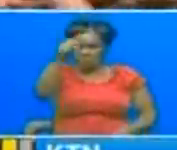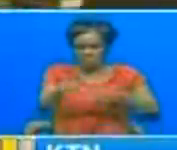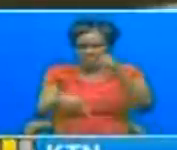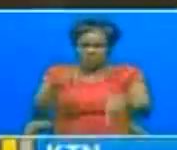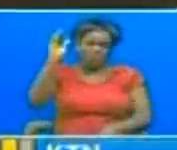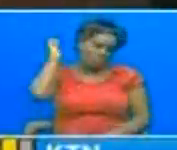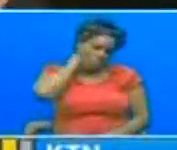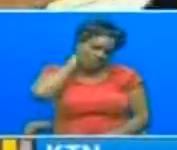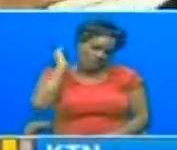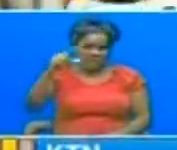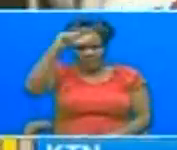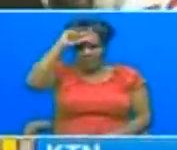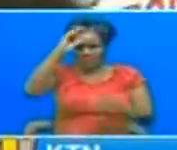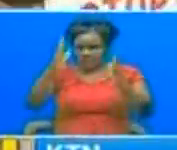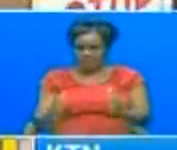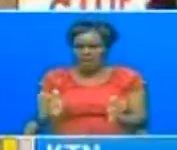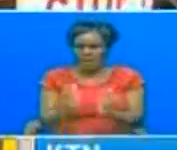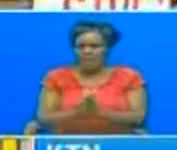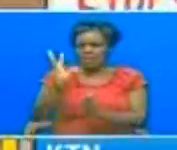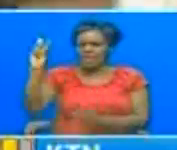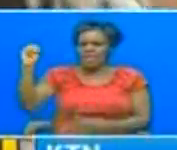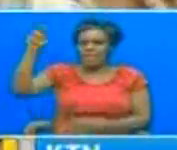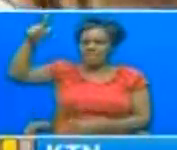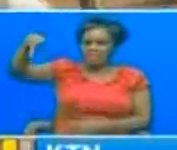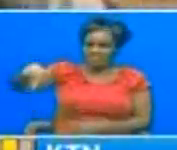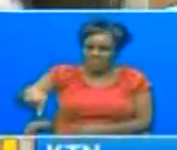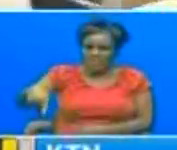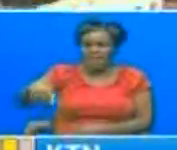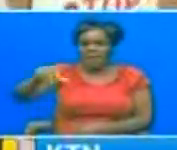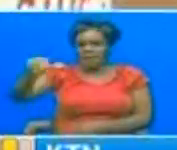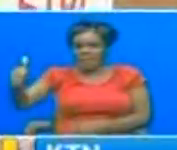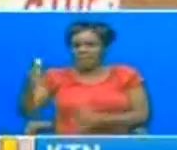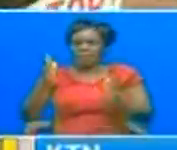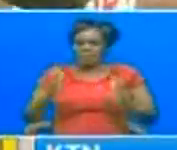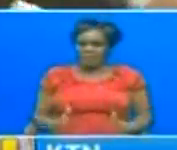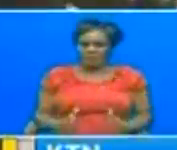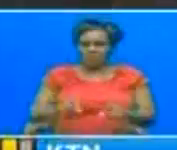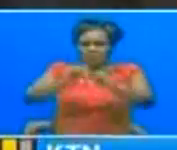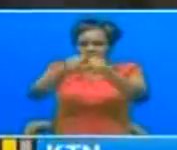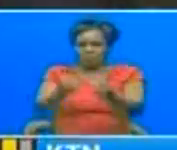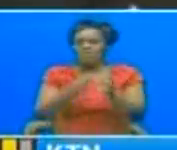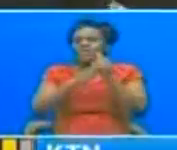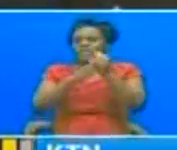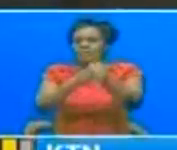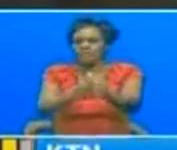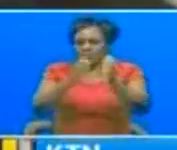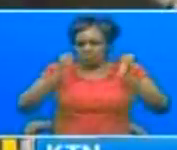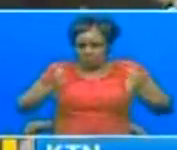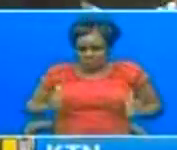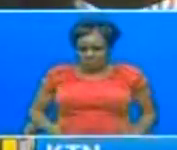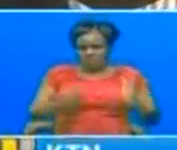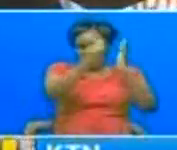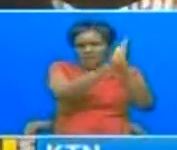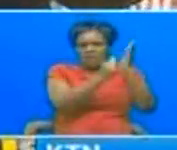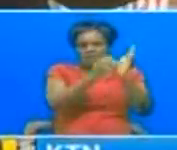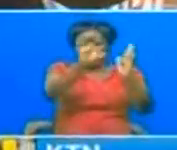Muranga Governor Mwangi Wairia and MPs Alfred Keter and Sonia Birdi over breach of the Leadership and Integrity Act and